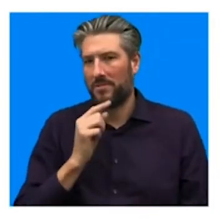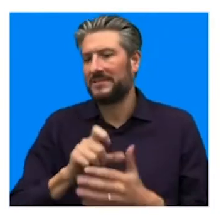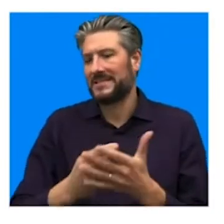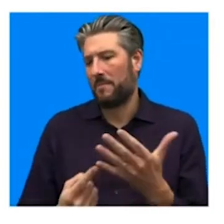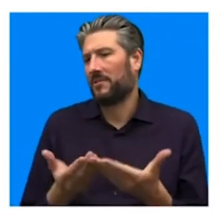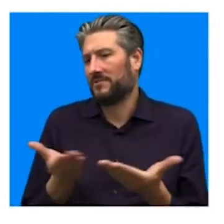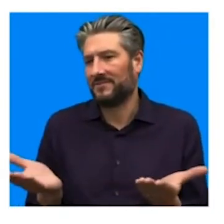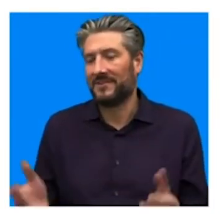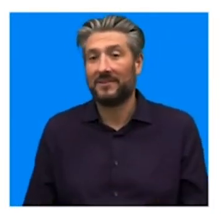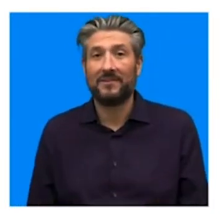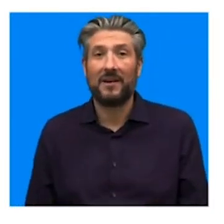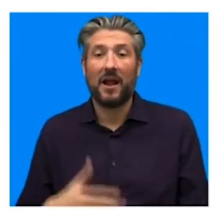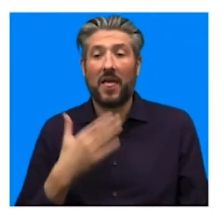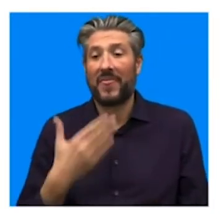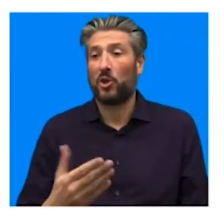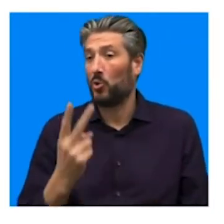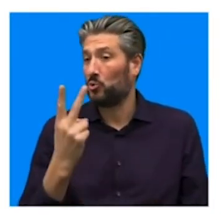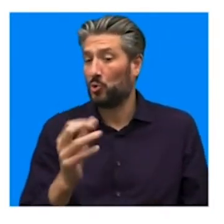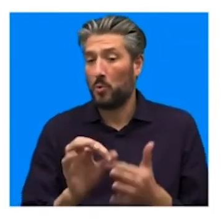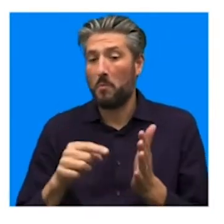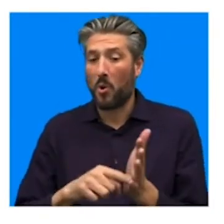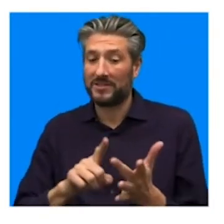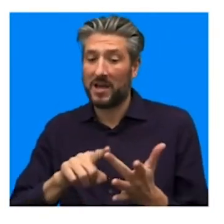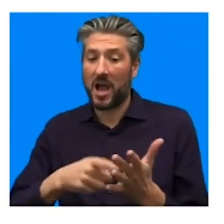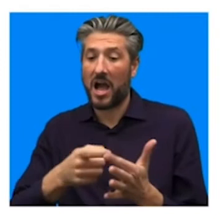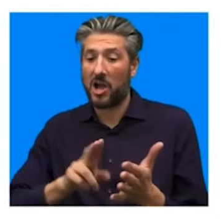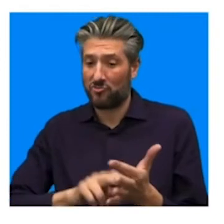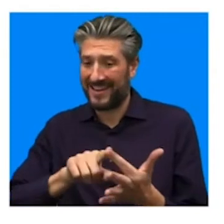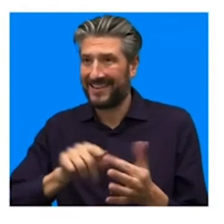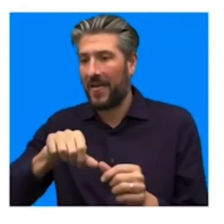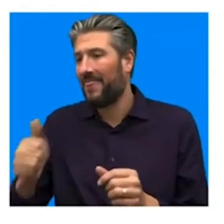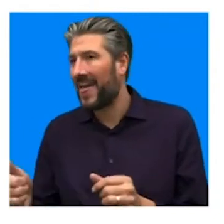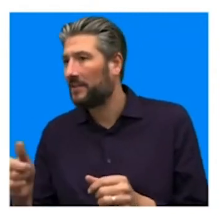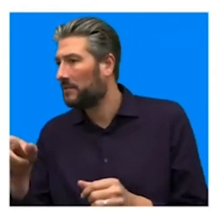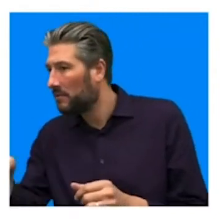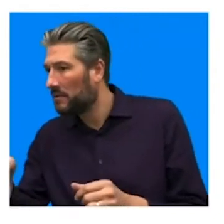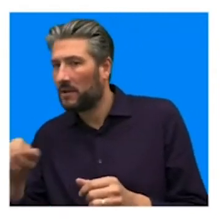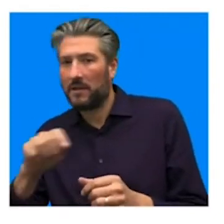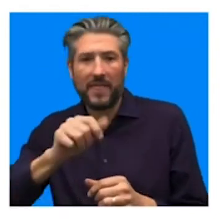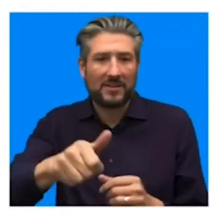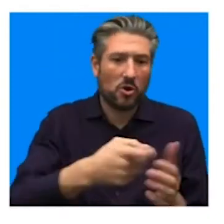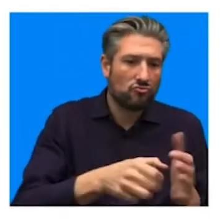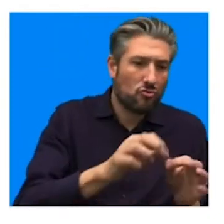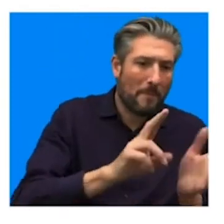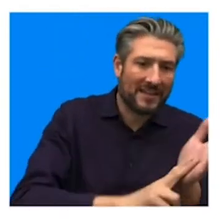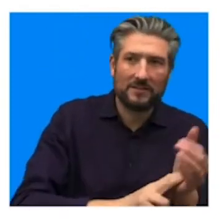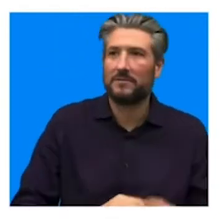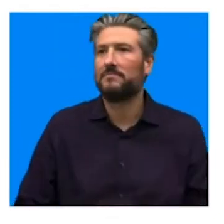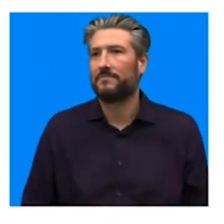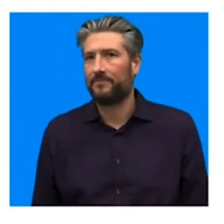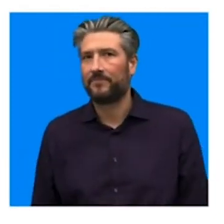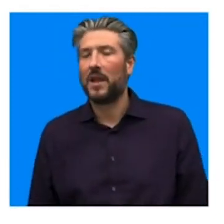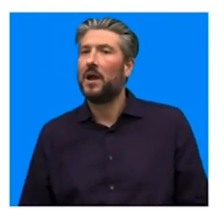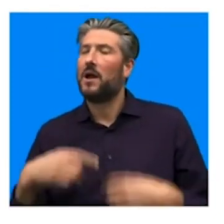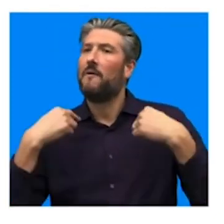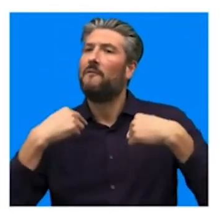Just a couple points, Irene. Then we'll go to Masaya and then Robin, and we'll close it out. Okay, great. Yeah. So for me, the one thing